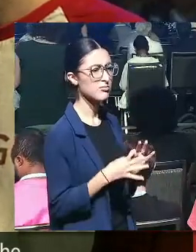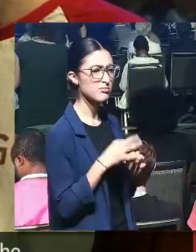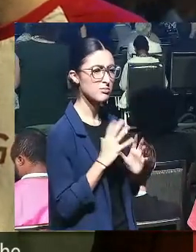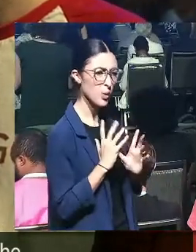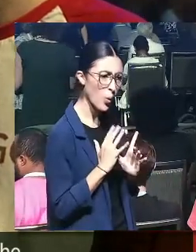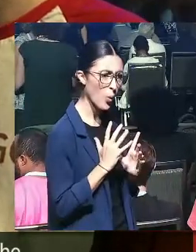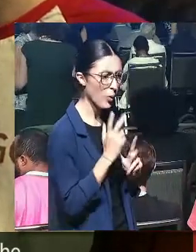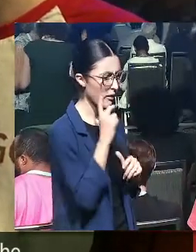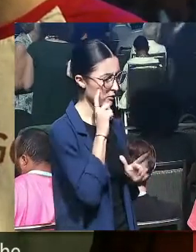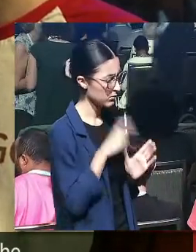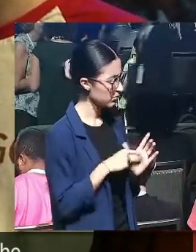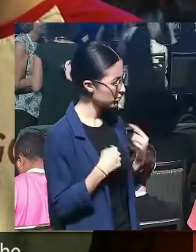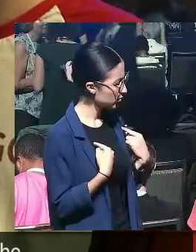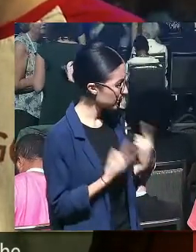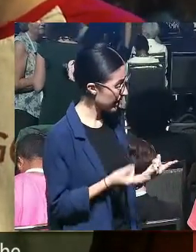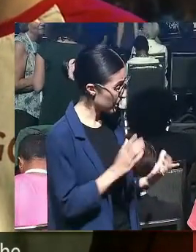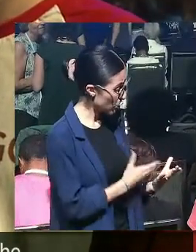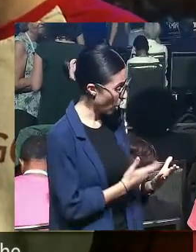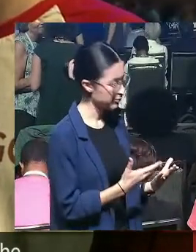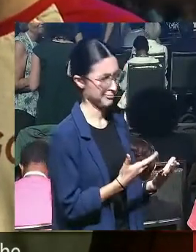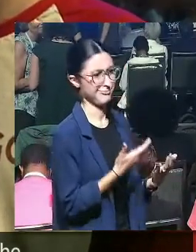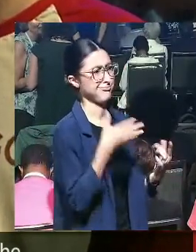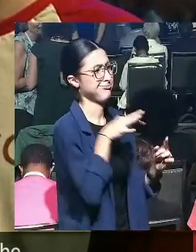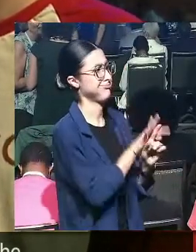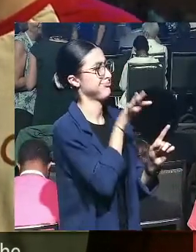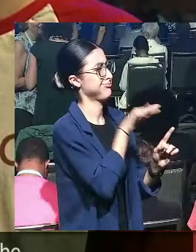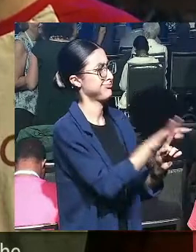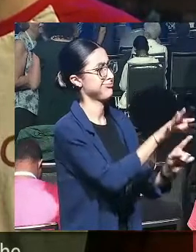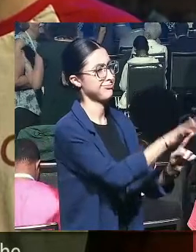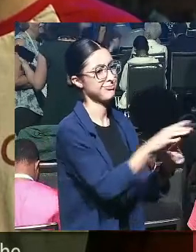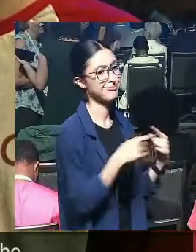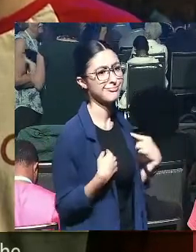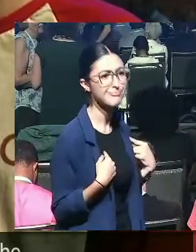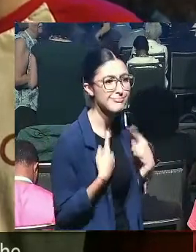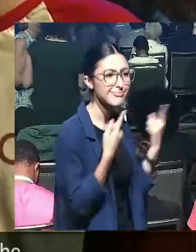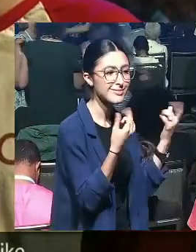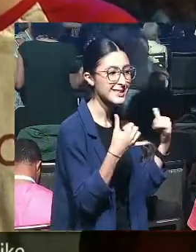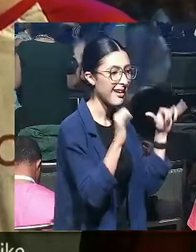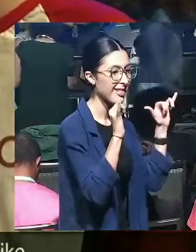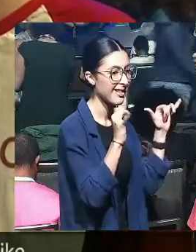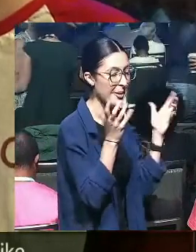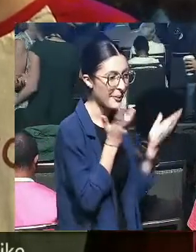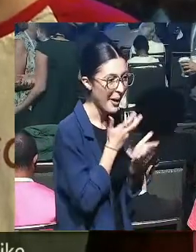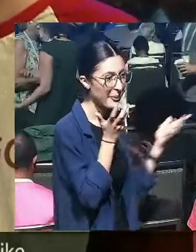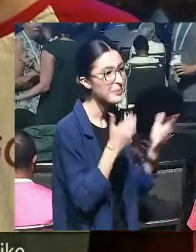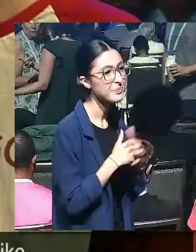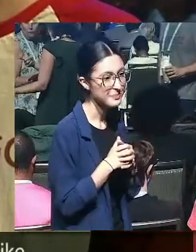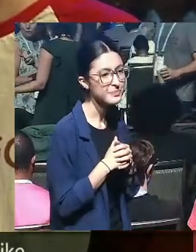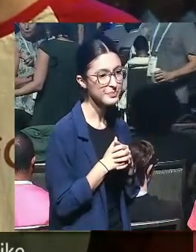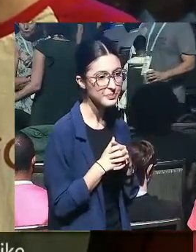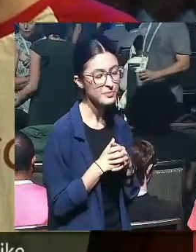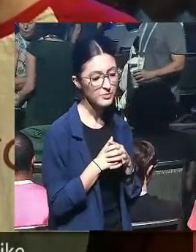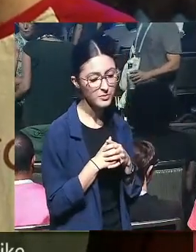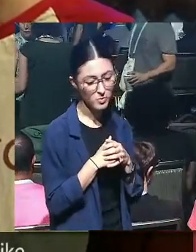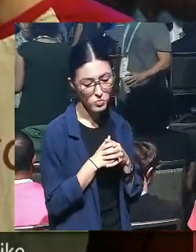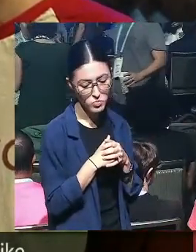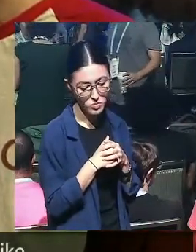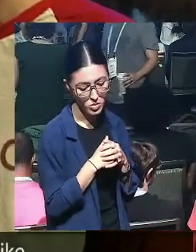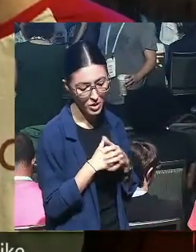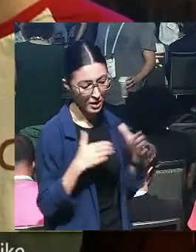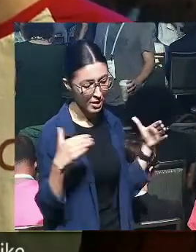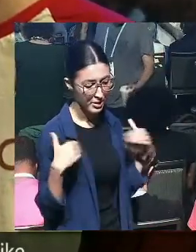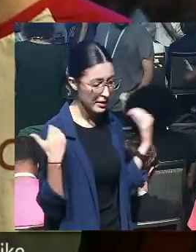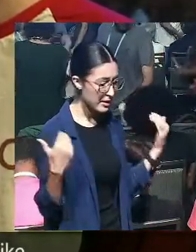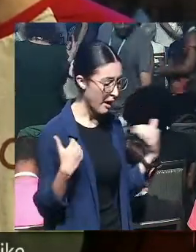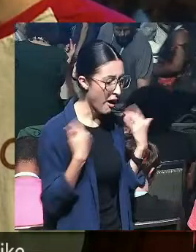song is still popular. It's like I'm an old man now, right? But the teens love it. The young people